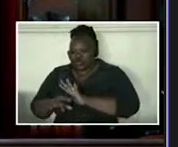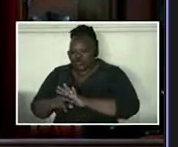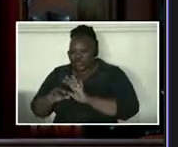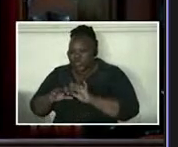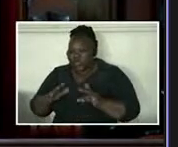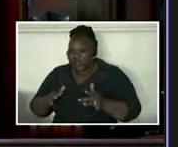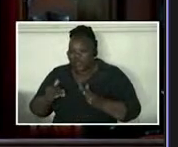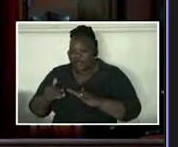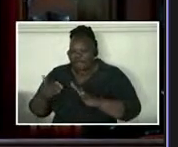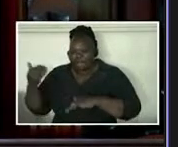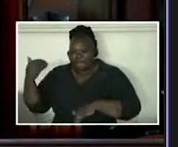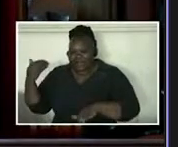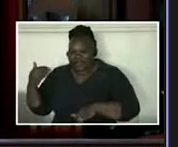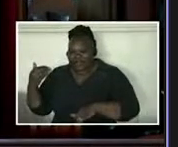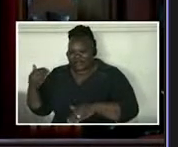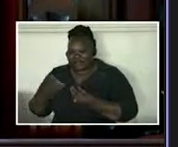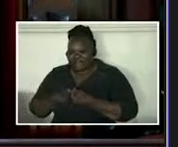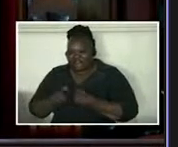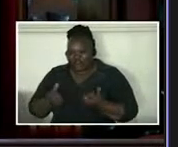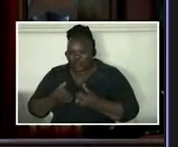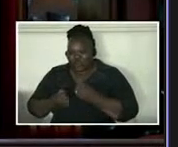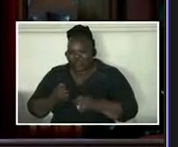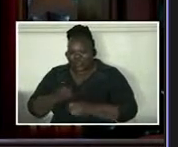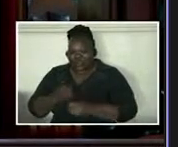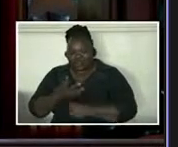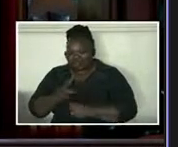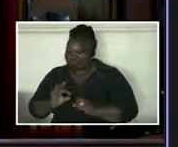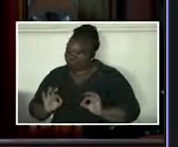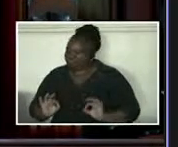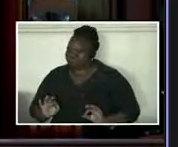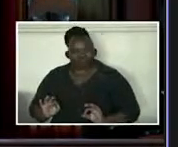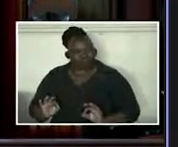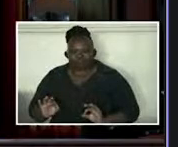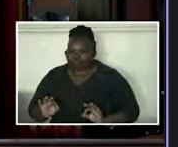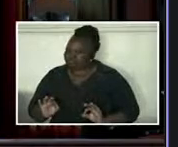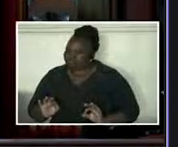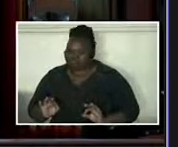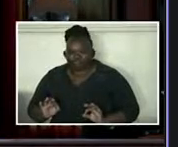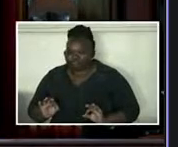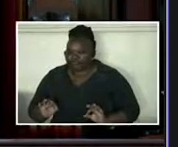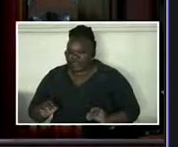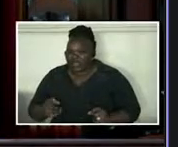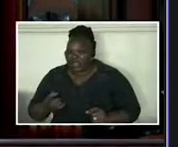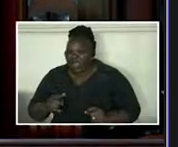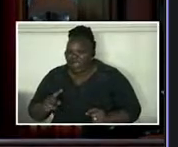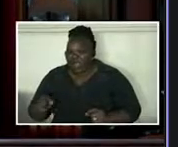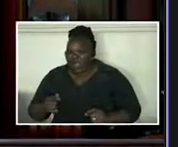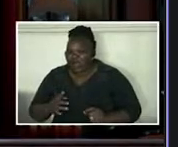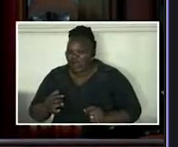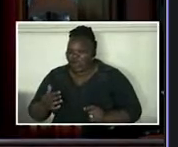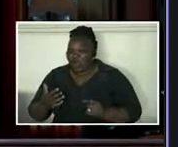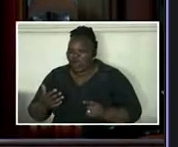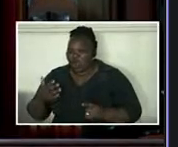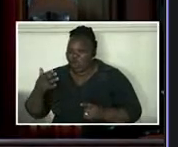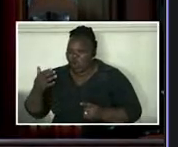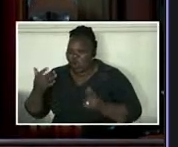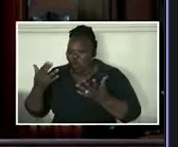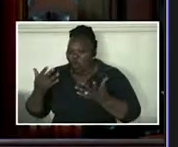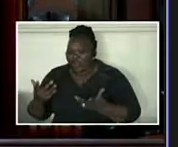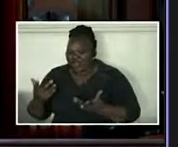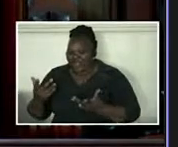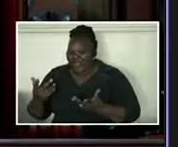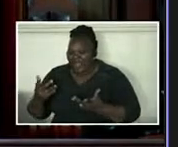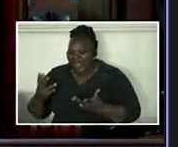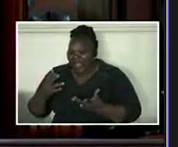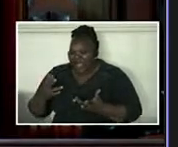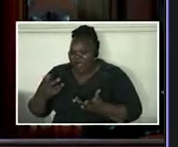several years has not been a good one the department has been unable to improve its audit outcome status the areas of irregular expenditure and